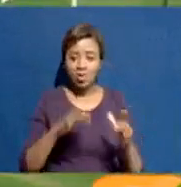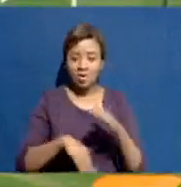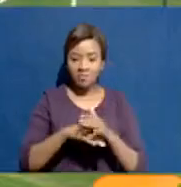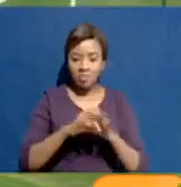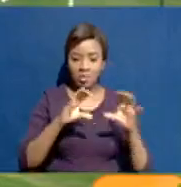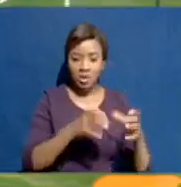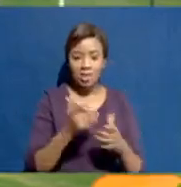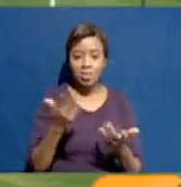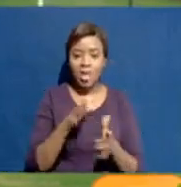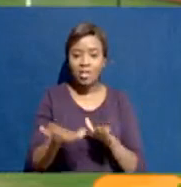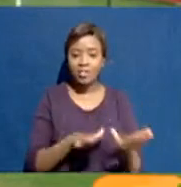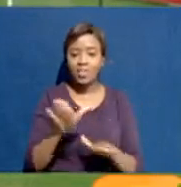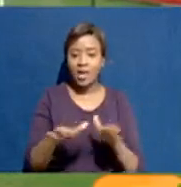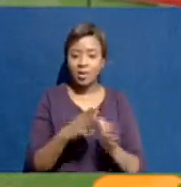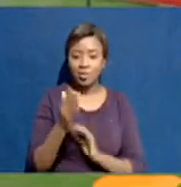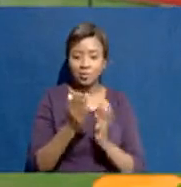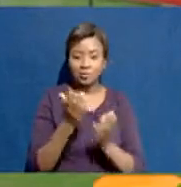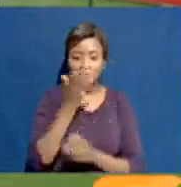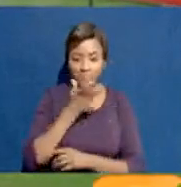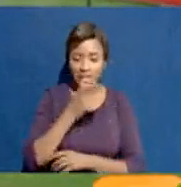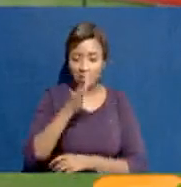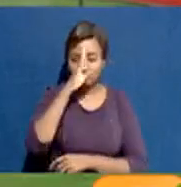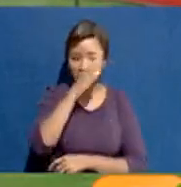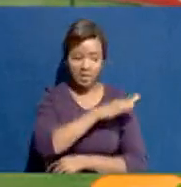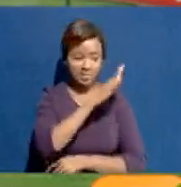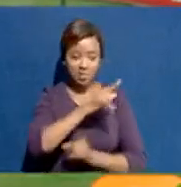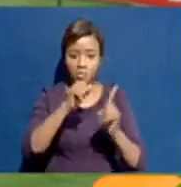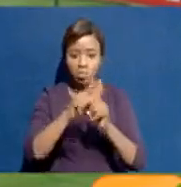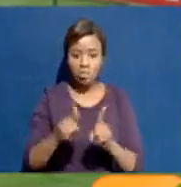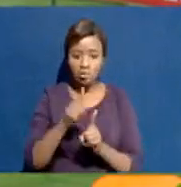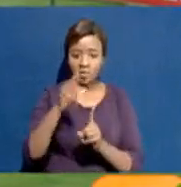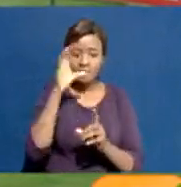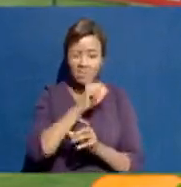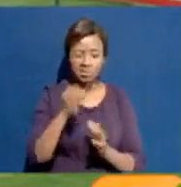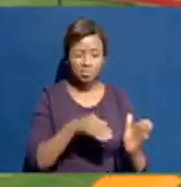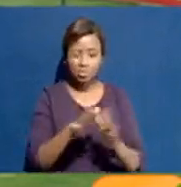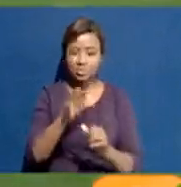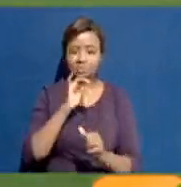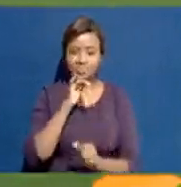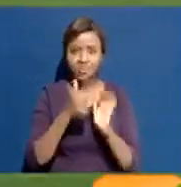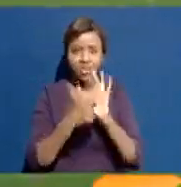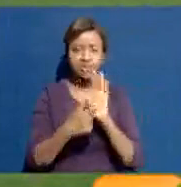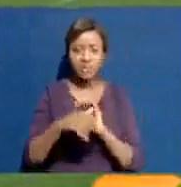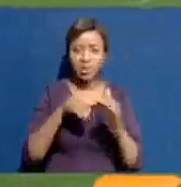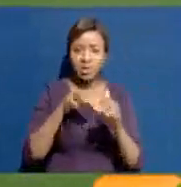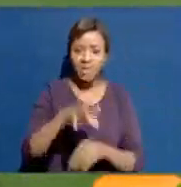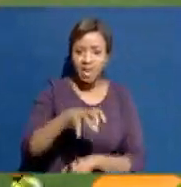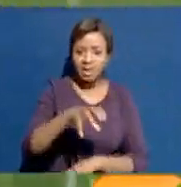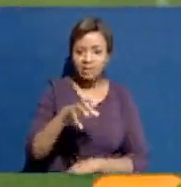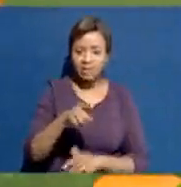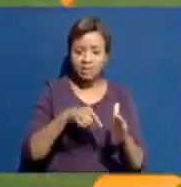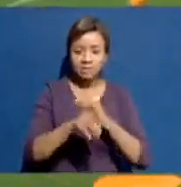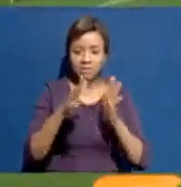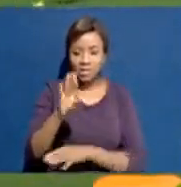Nyayo National Stadium on Sunday afternoon. Gor Mahia will rue the missed chances, including an early penalty scuffed by striker